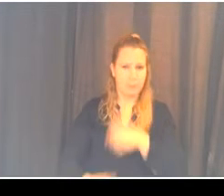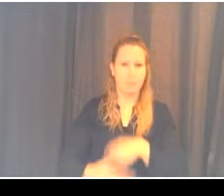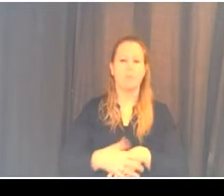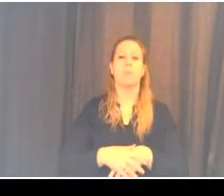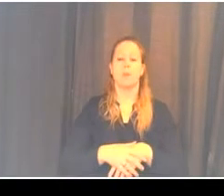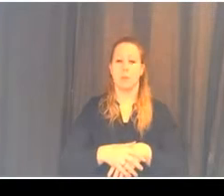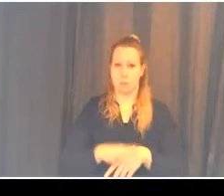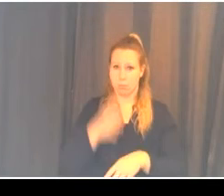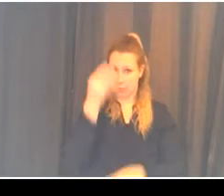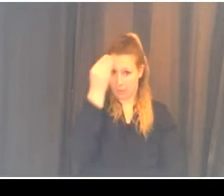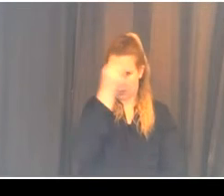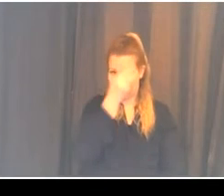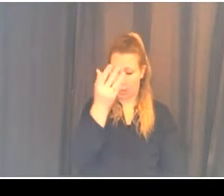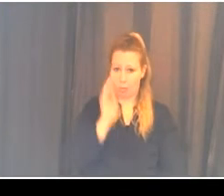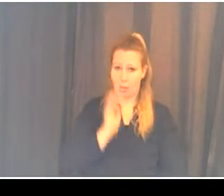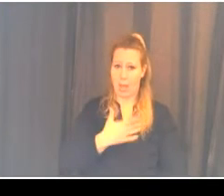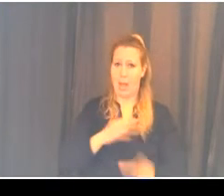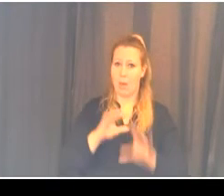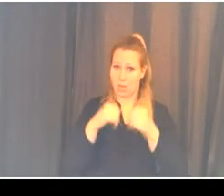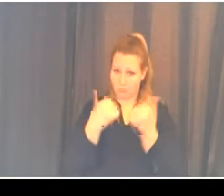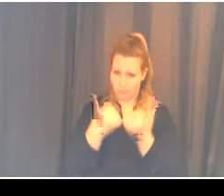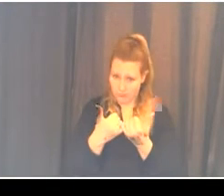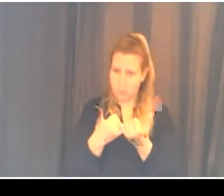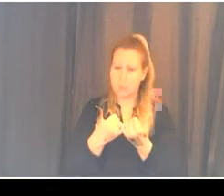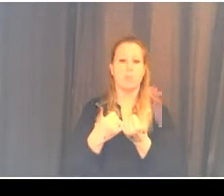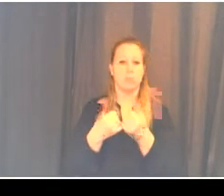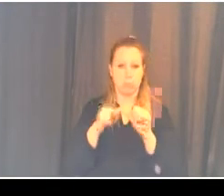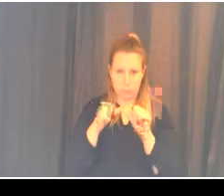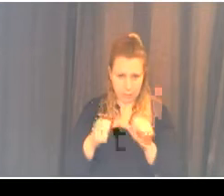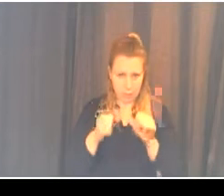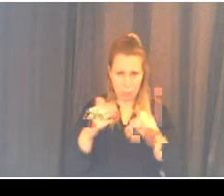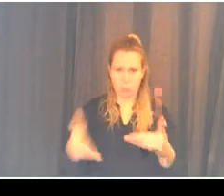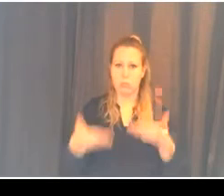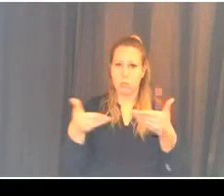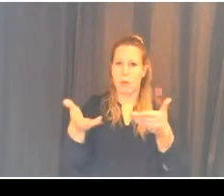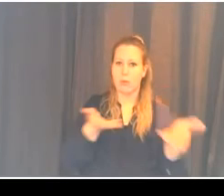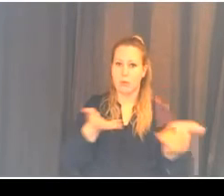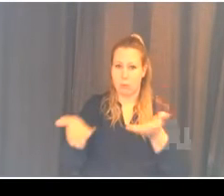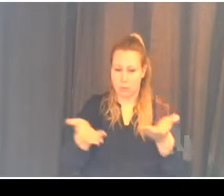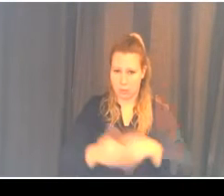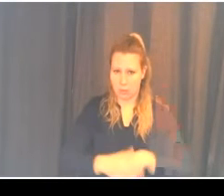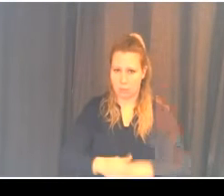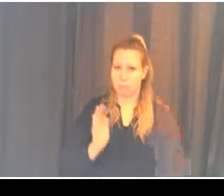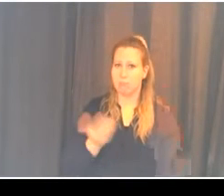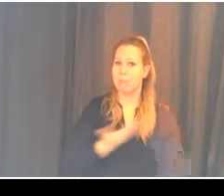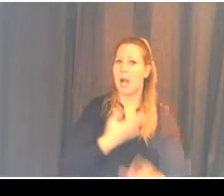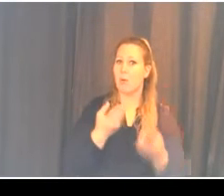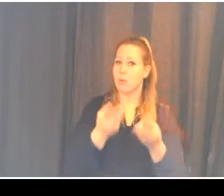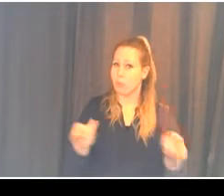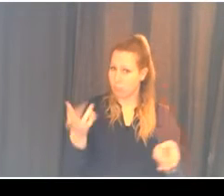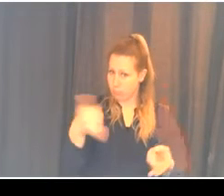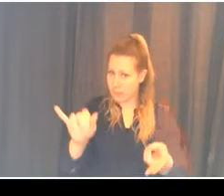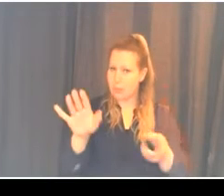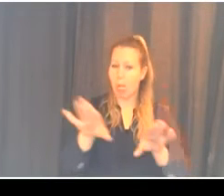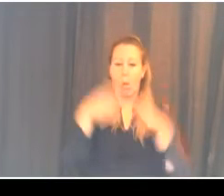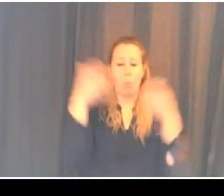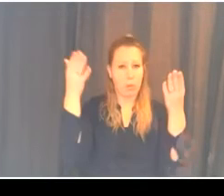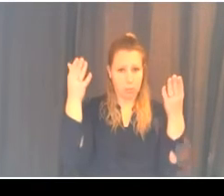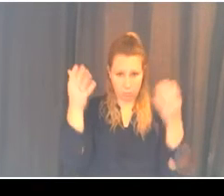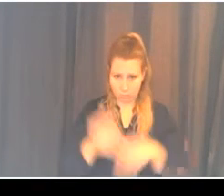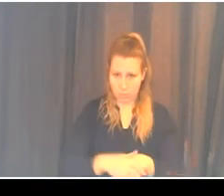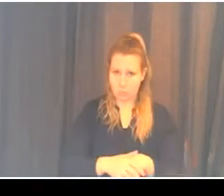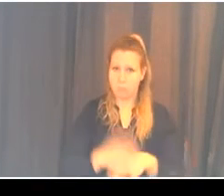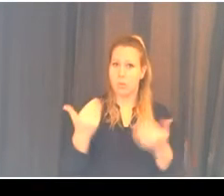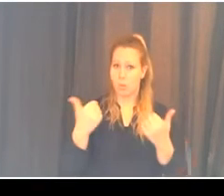line so callers always receive a live answer our clinical program is providing counseling and case management